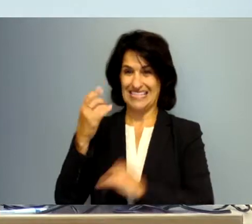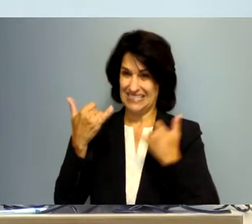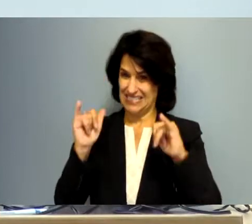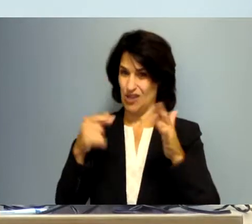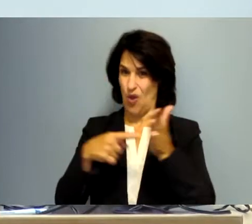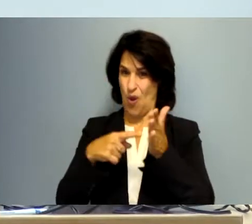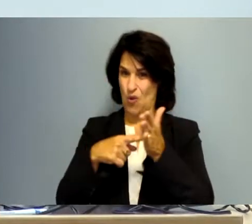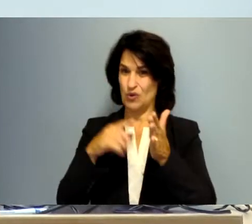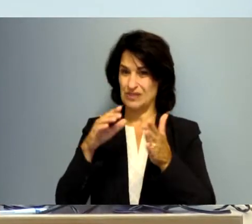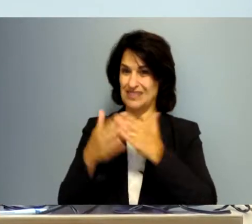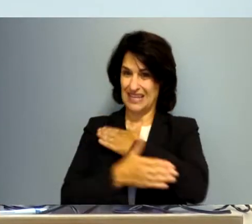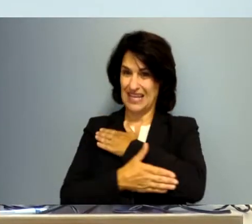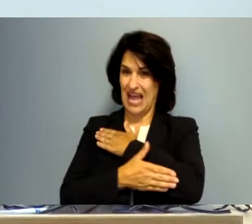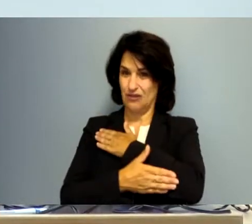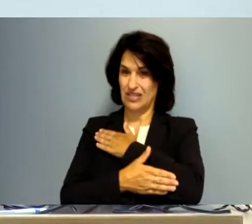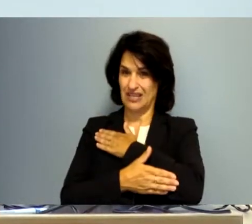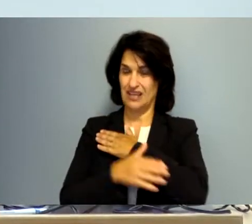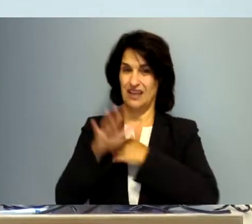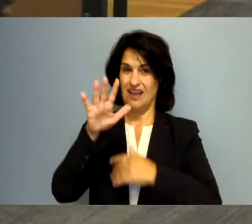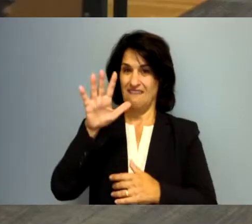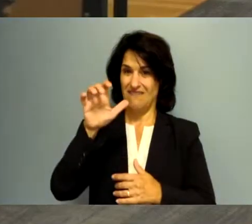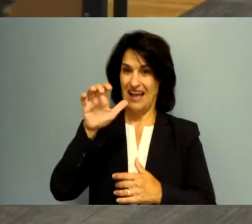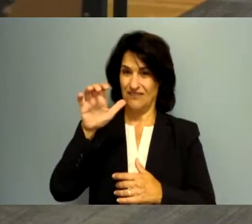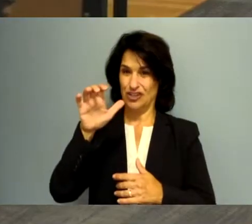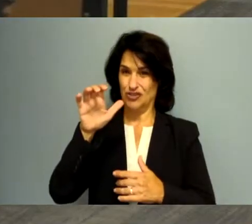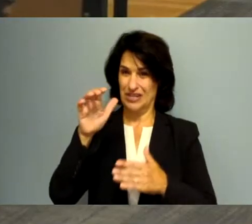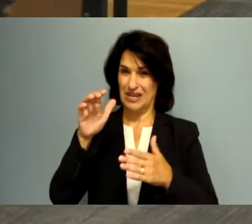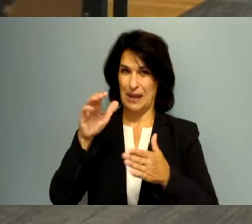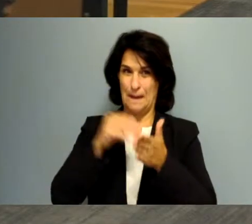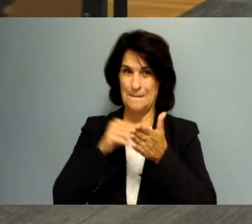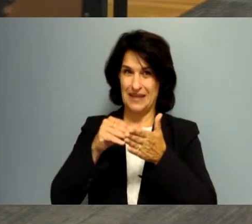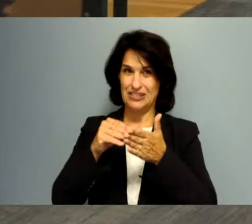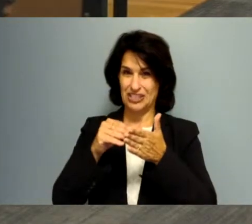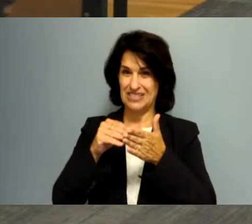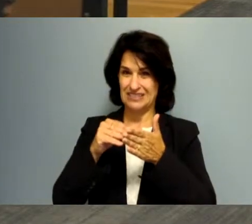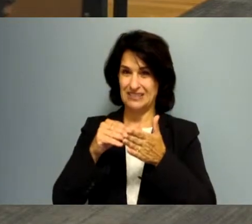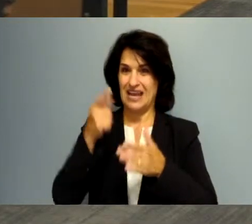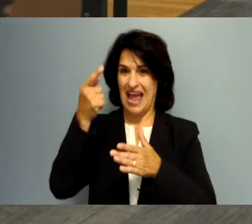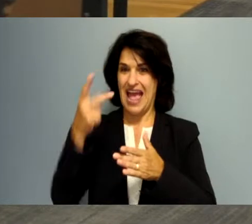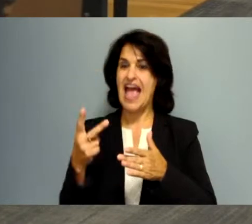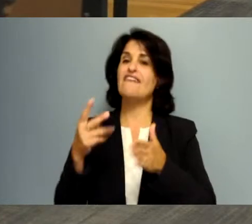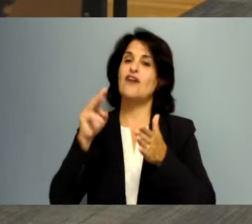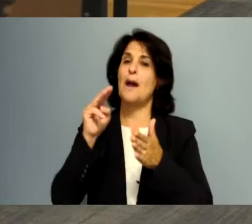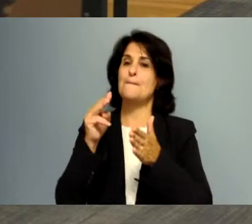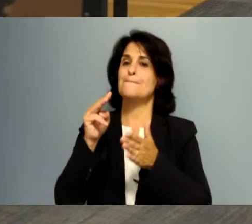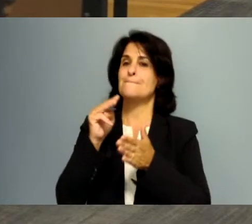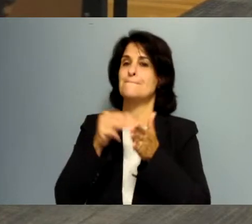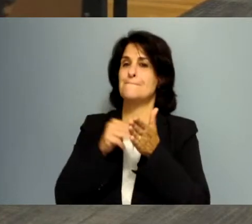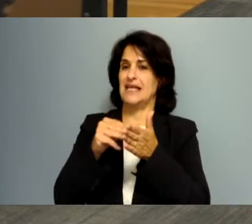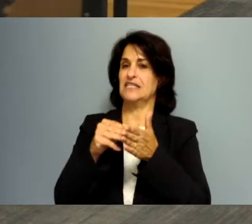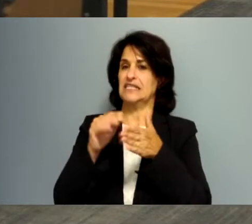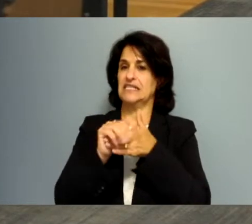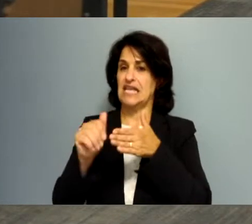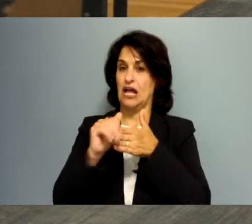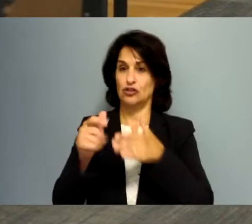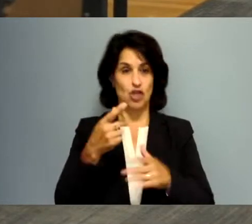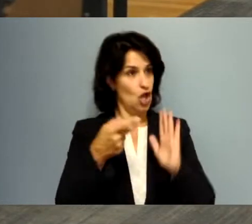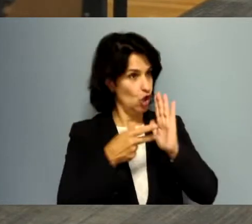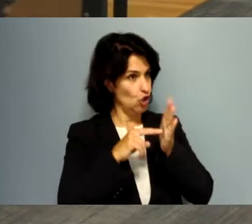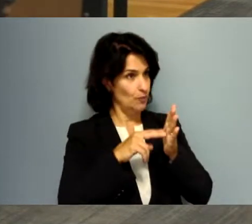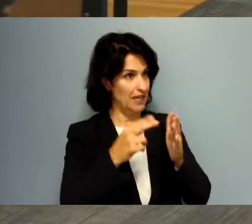concern. Now, when you say we owe the county $500,000, you mean reimbursement for invoicing? Yes. Okay, so that is